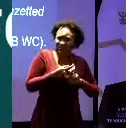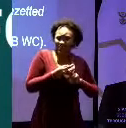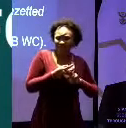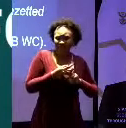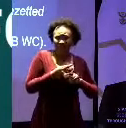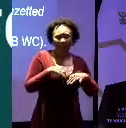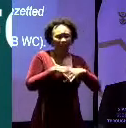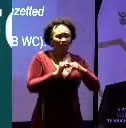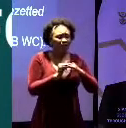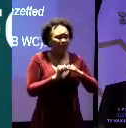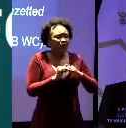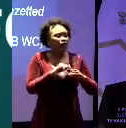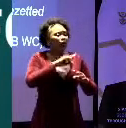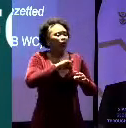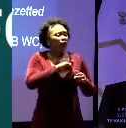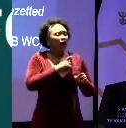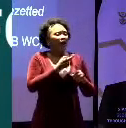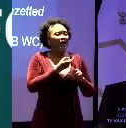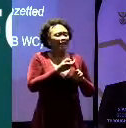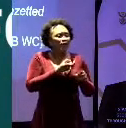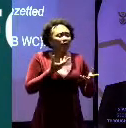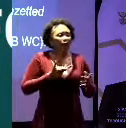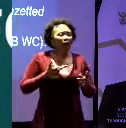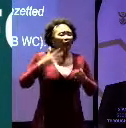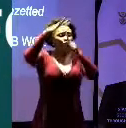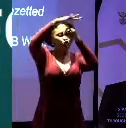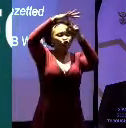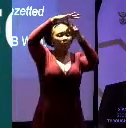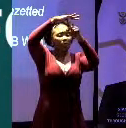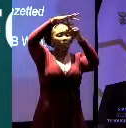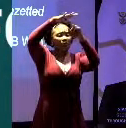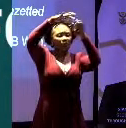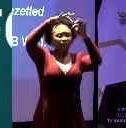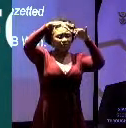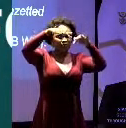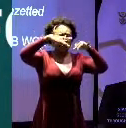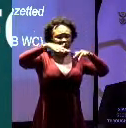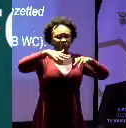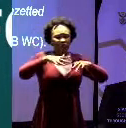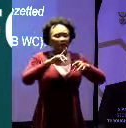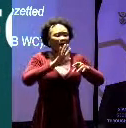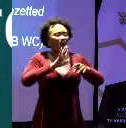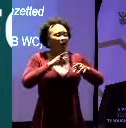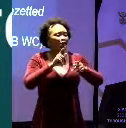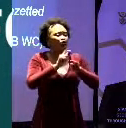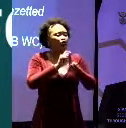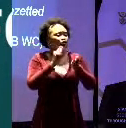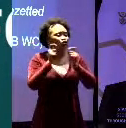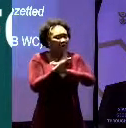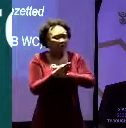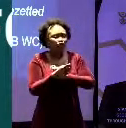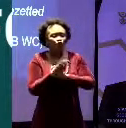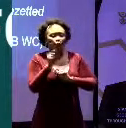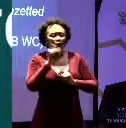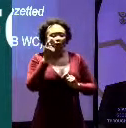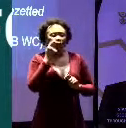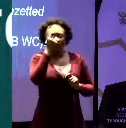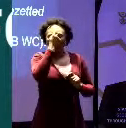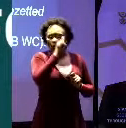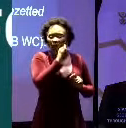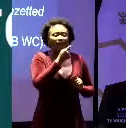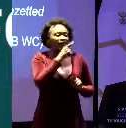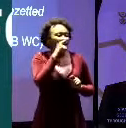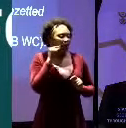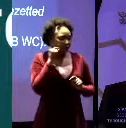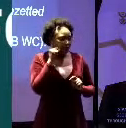was a mountain top to be changed to a Khoi name. You have no idea how difficult it was. Now,